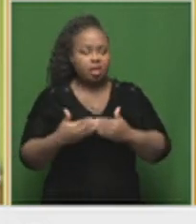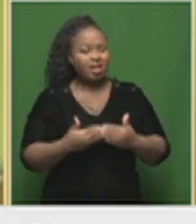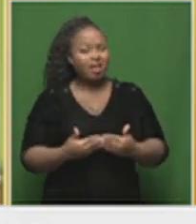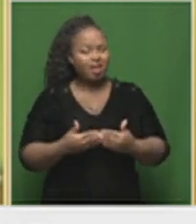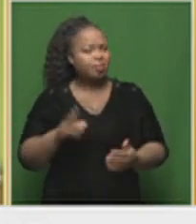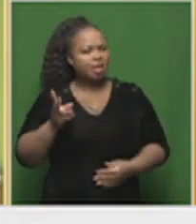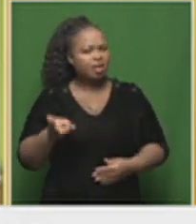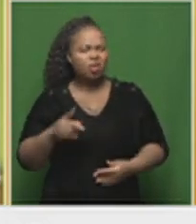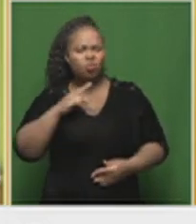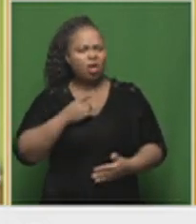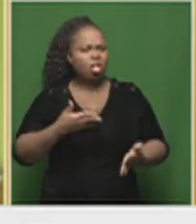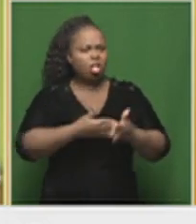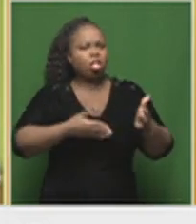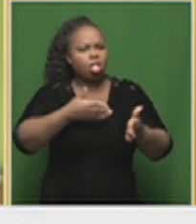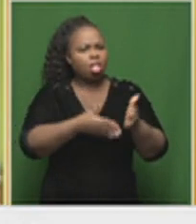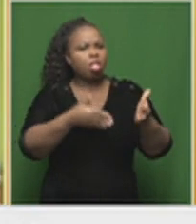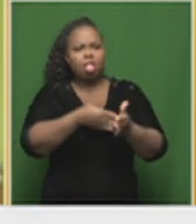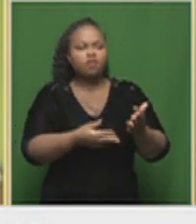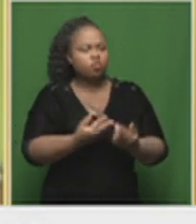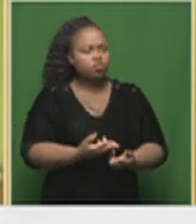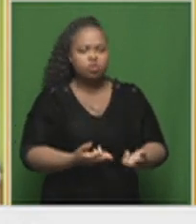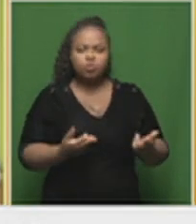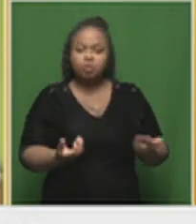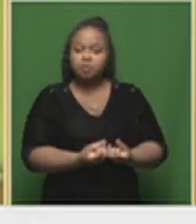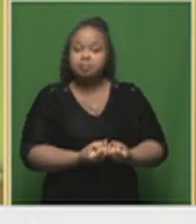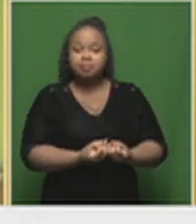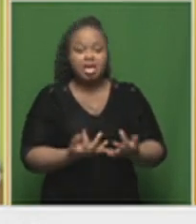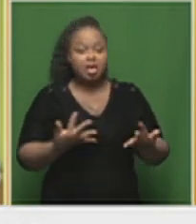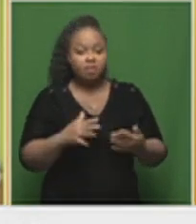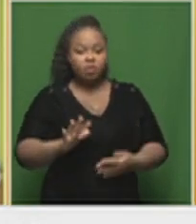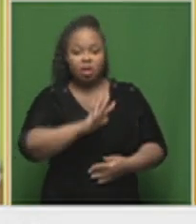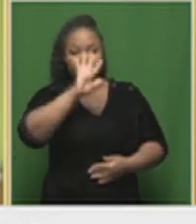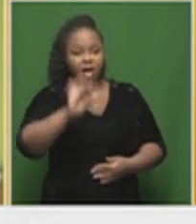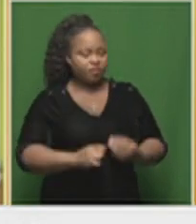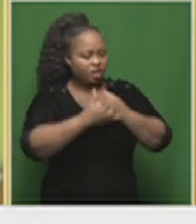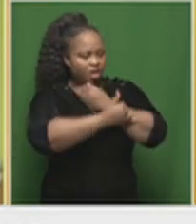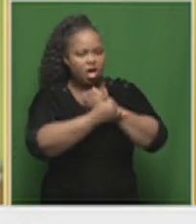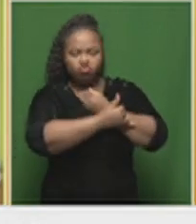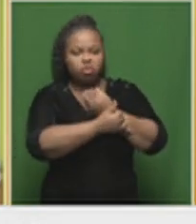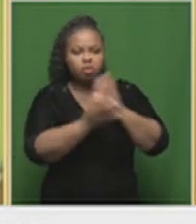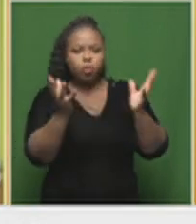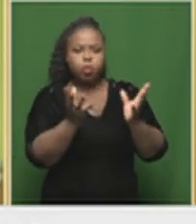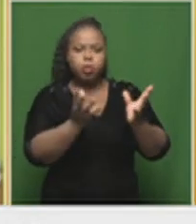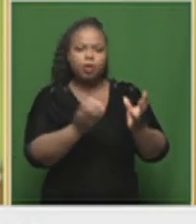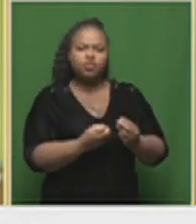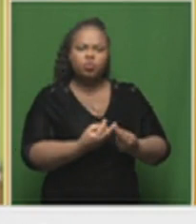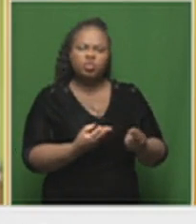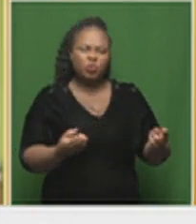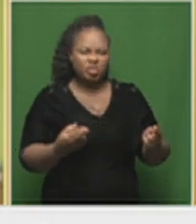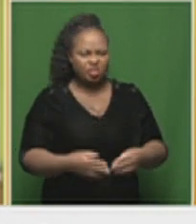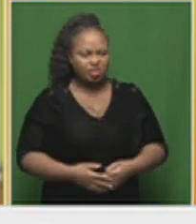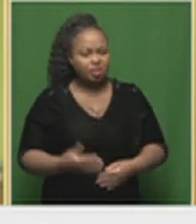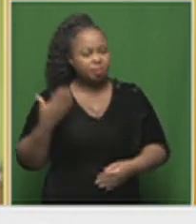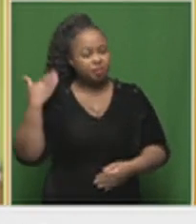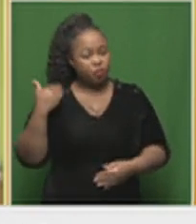lack of access to resources for so many of the African nations. So speaking to what we